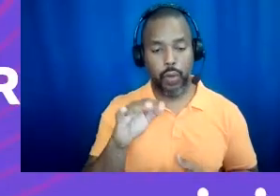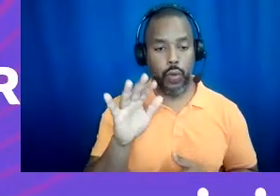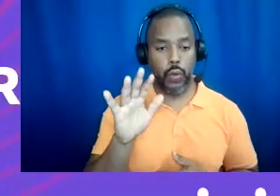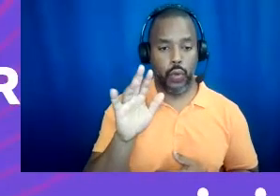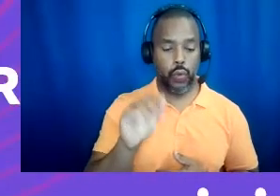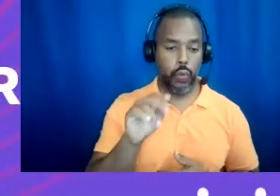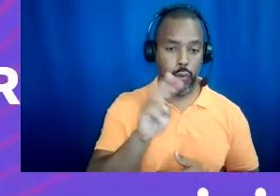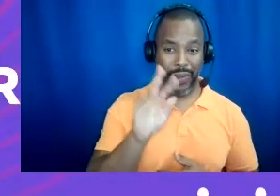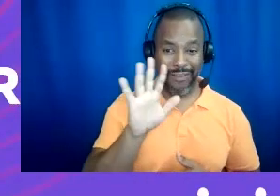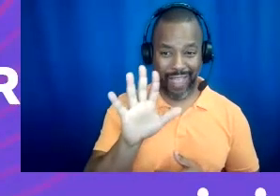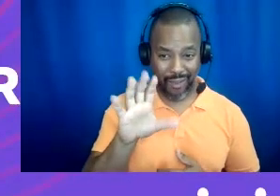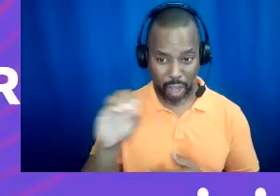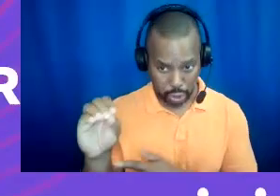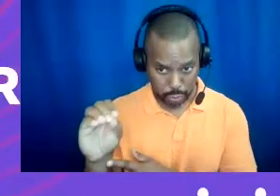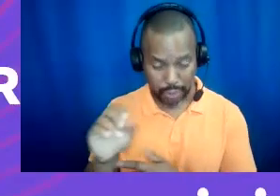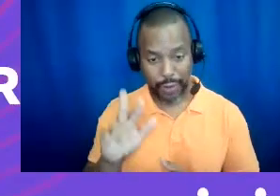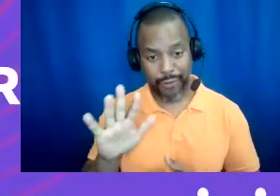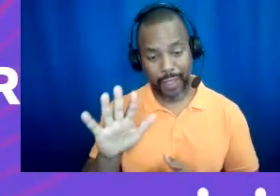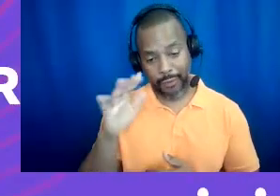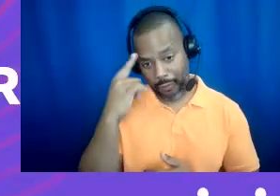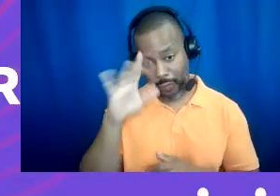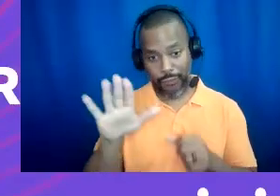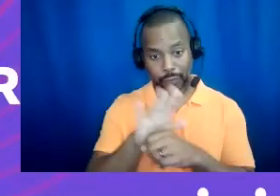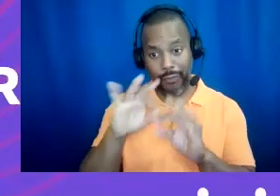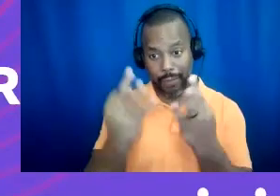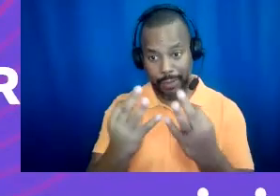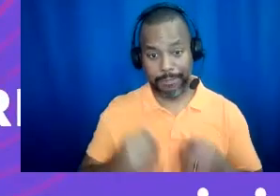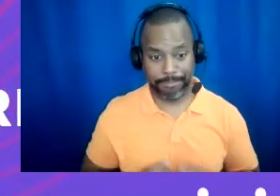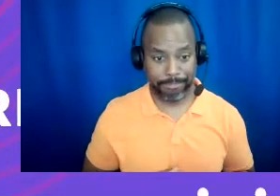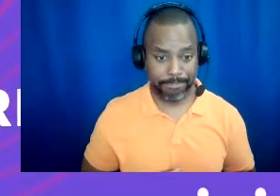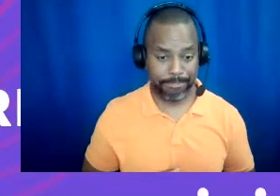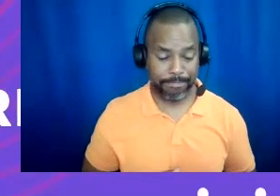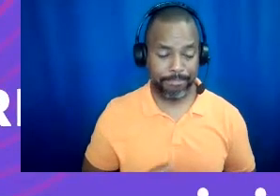individual, $3,500 for a family. So just keep that in mind.